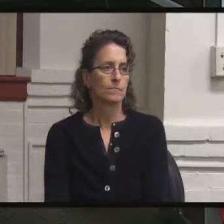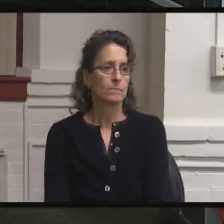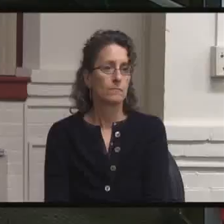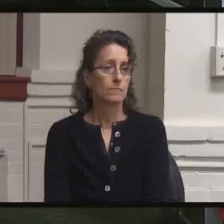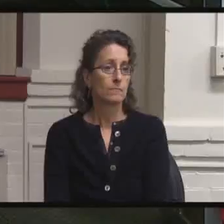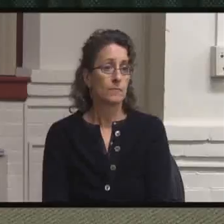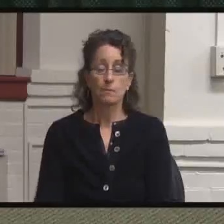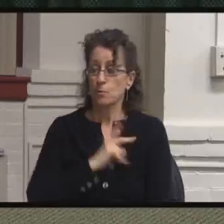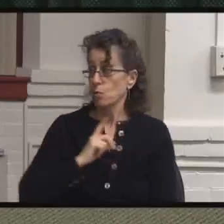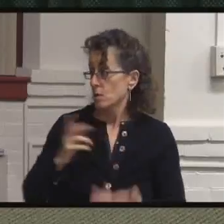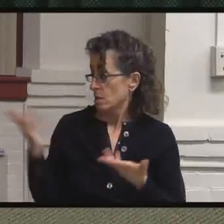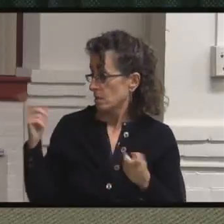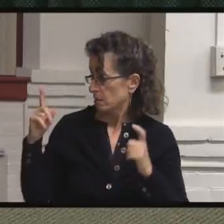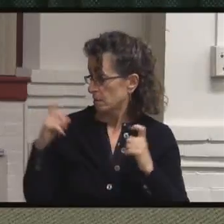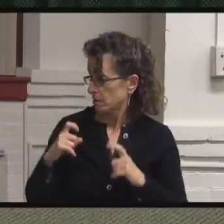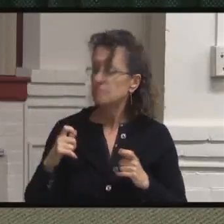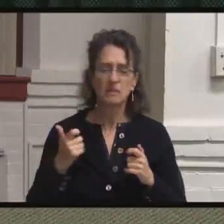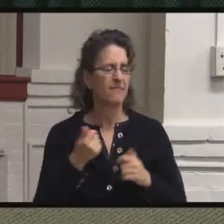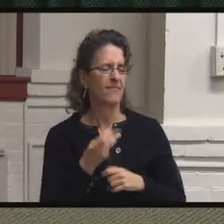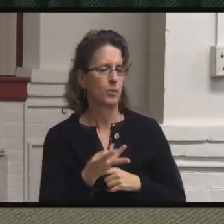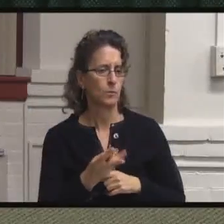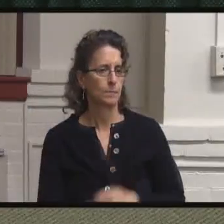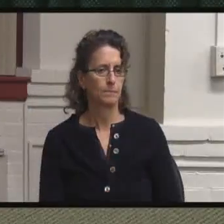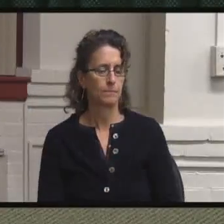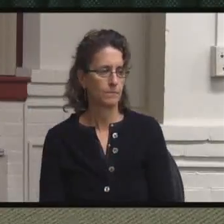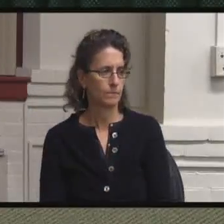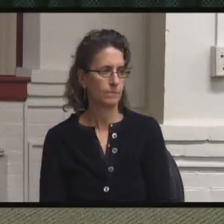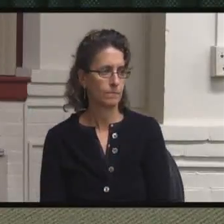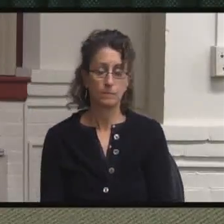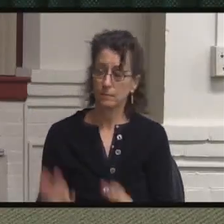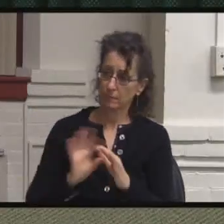Questions from the board? Yeah, a couple. Comments?